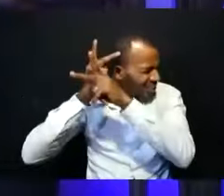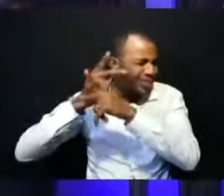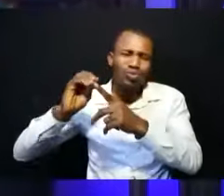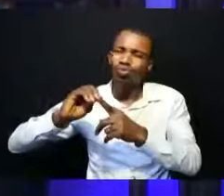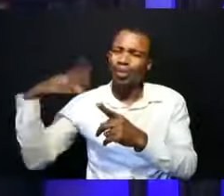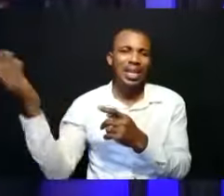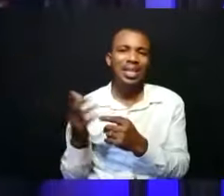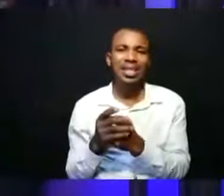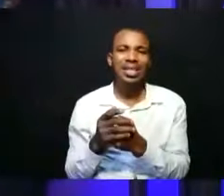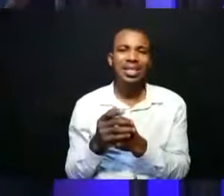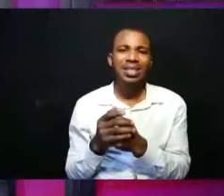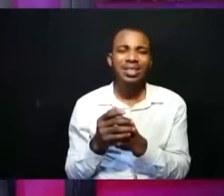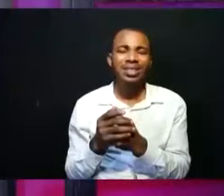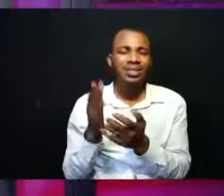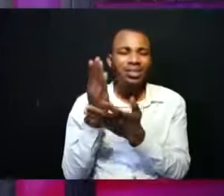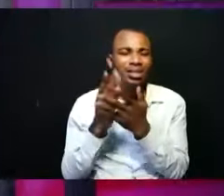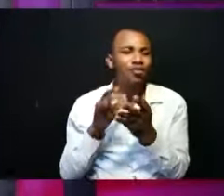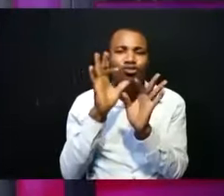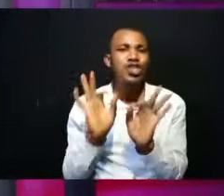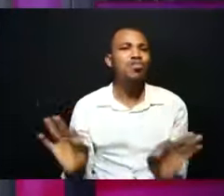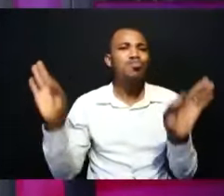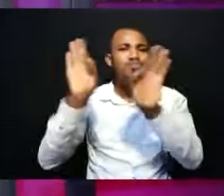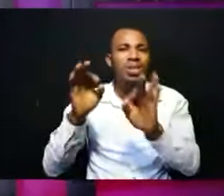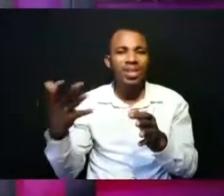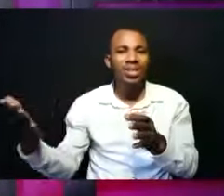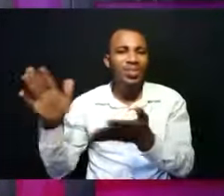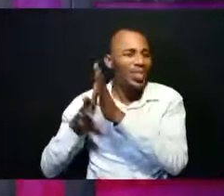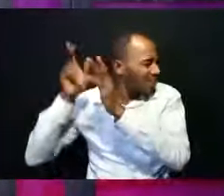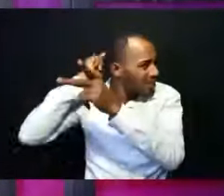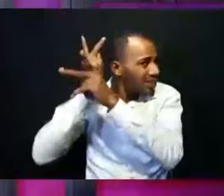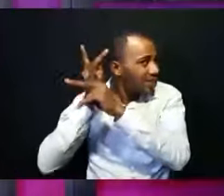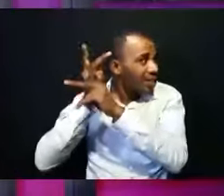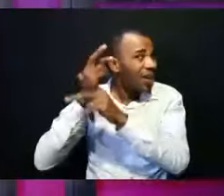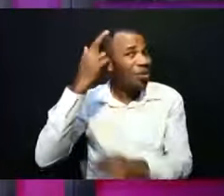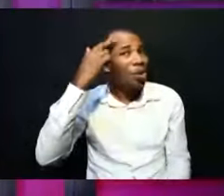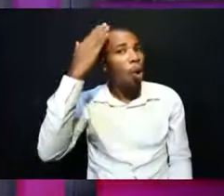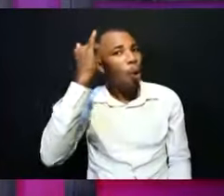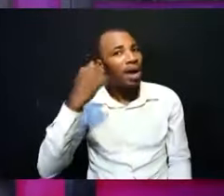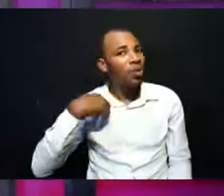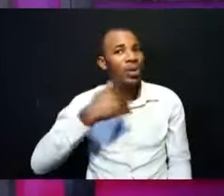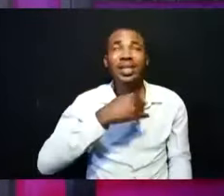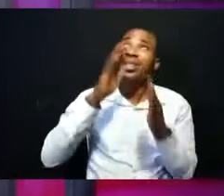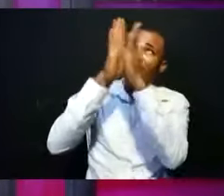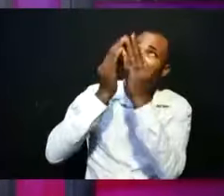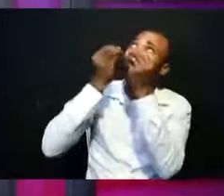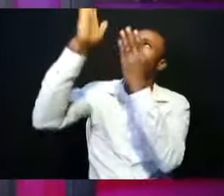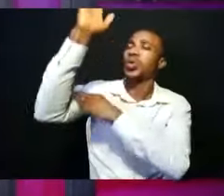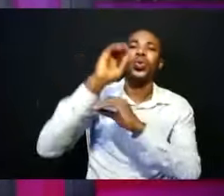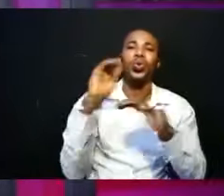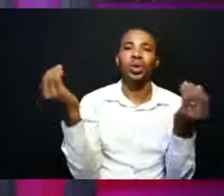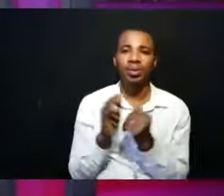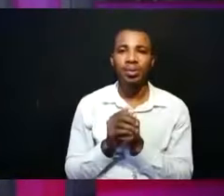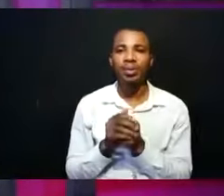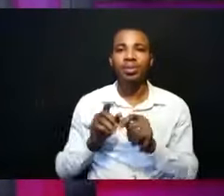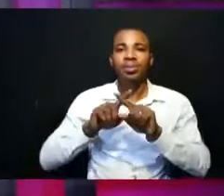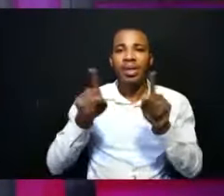bear needless burden. All because we don't call on the Lord. Listen, God